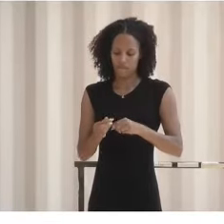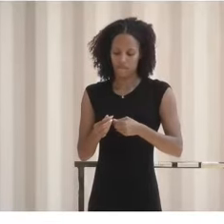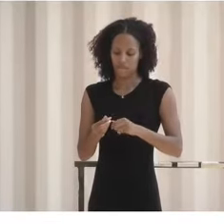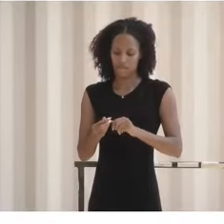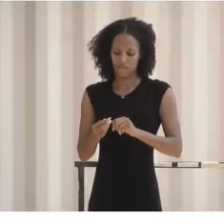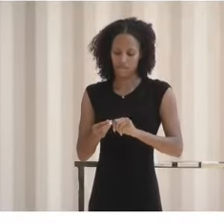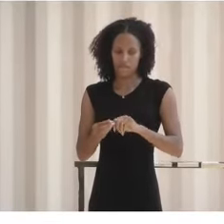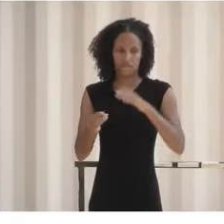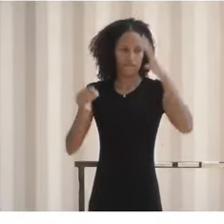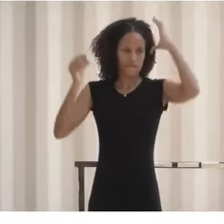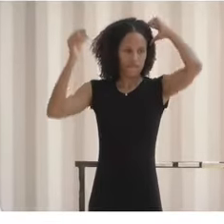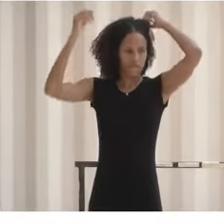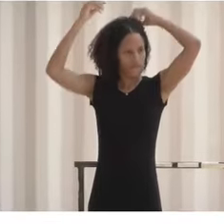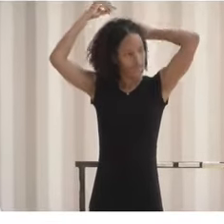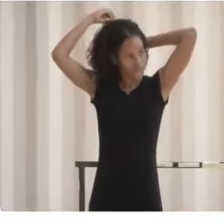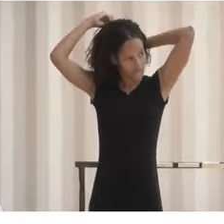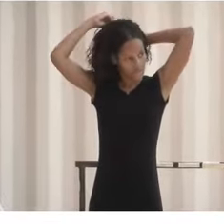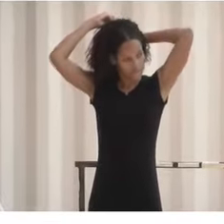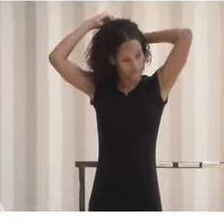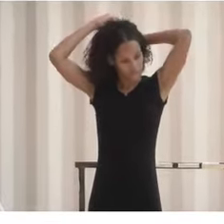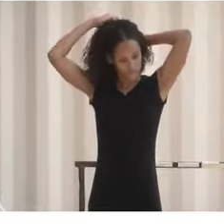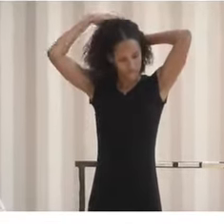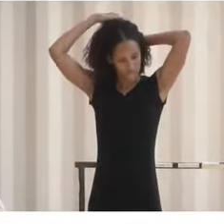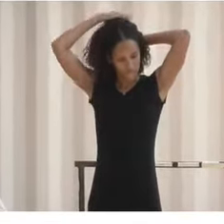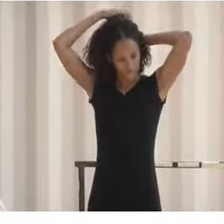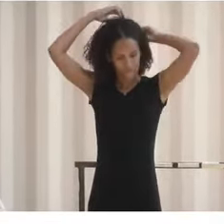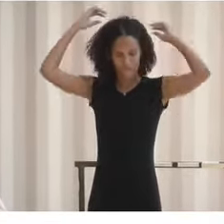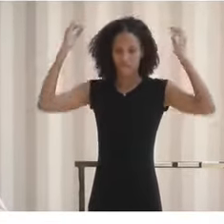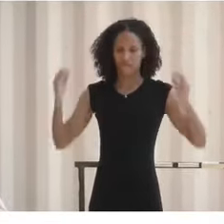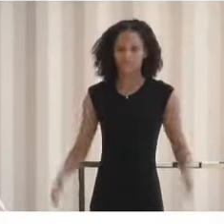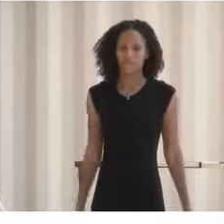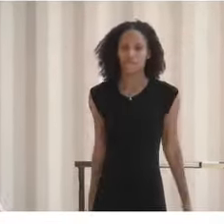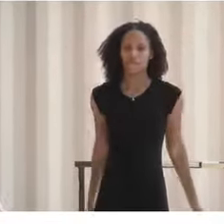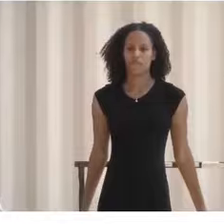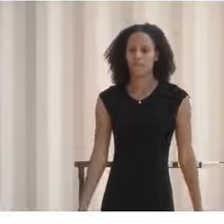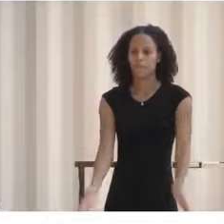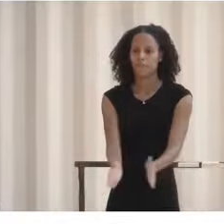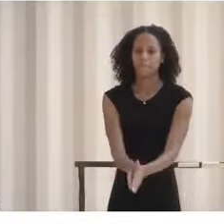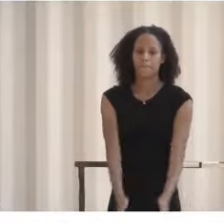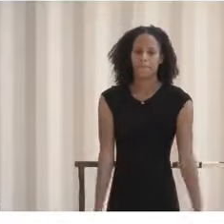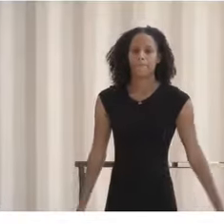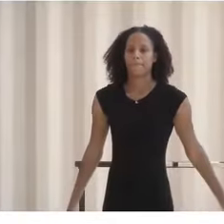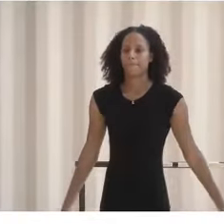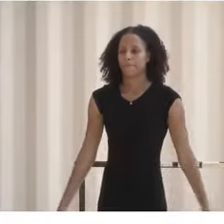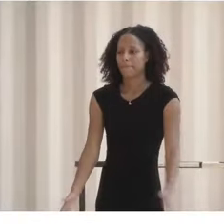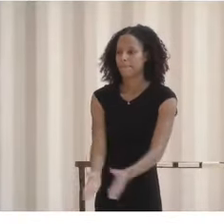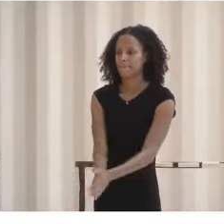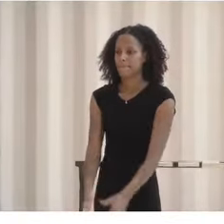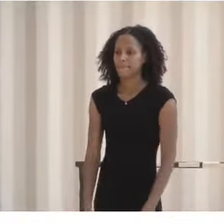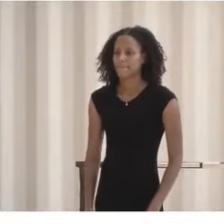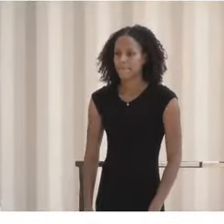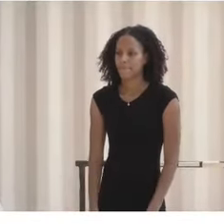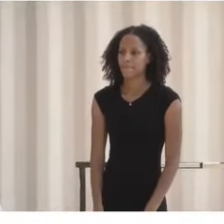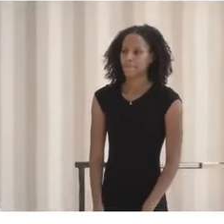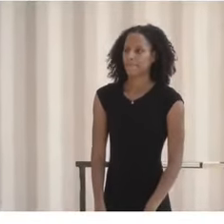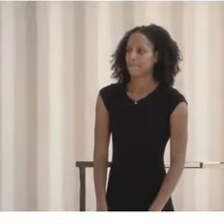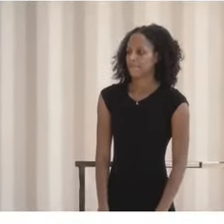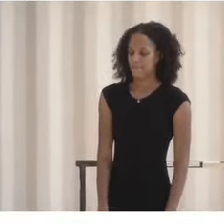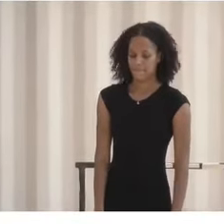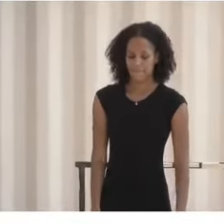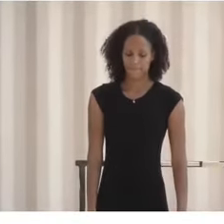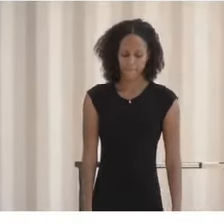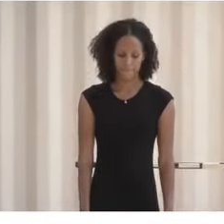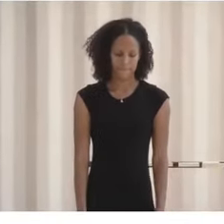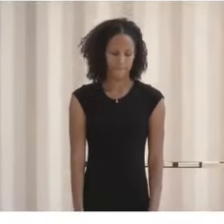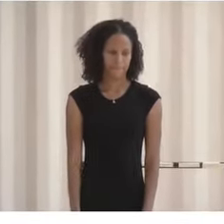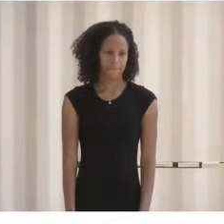point. This is a moment of truth. And the actions humanity takes in the next 10 years. We have to build an army of scientists around the